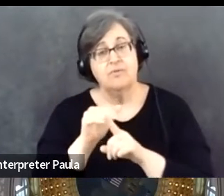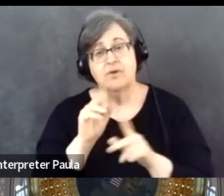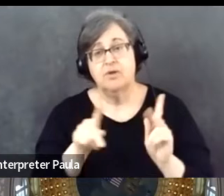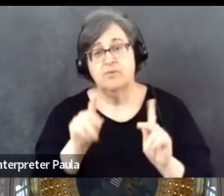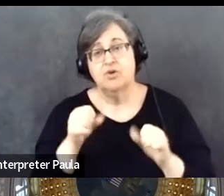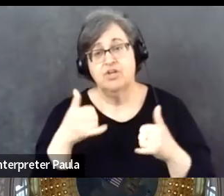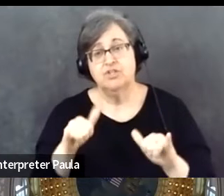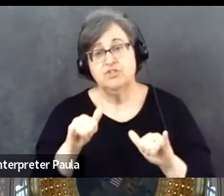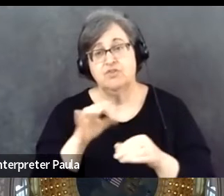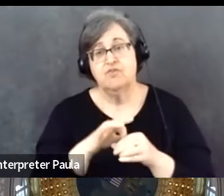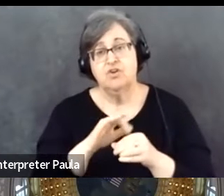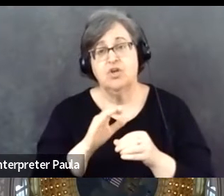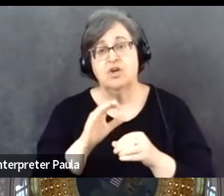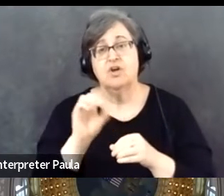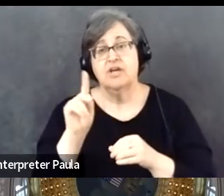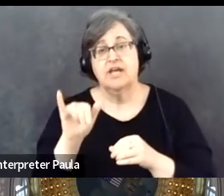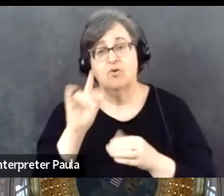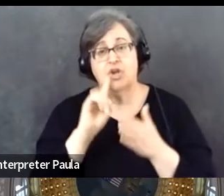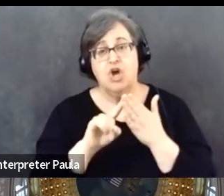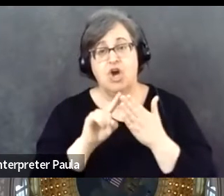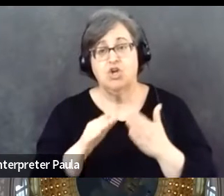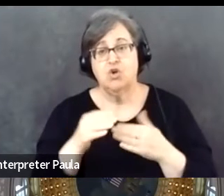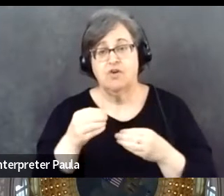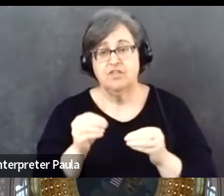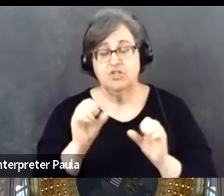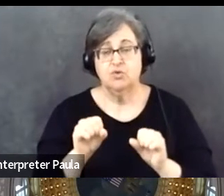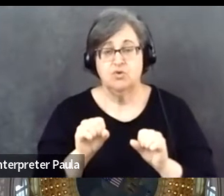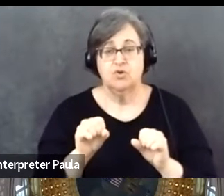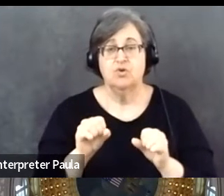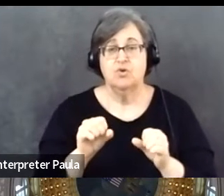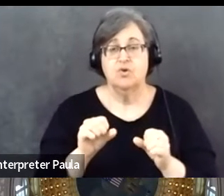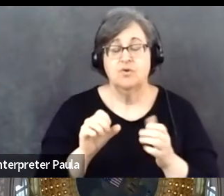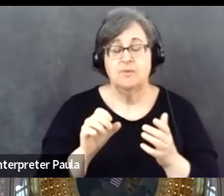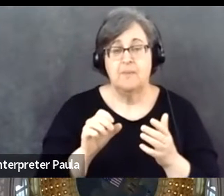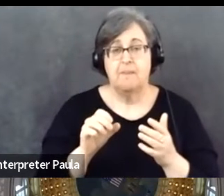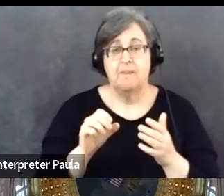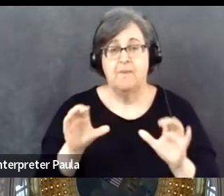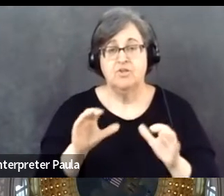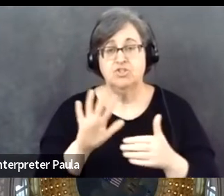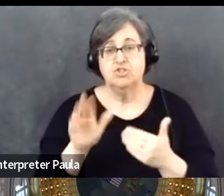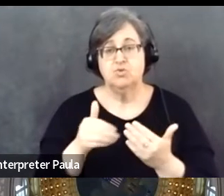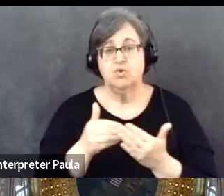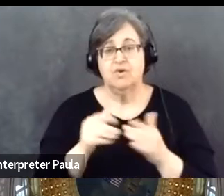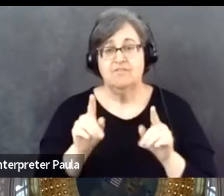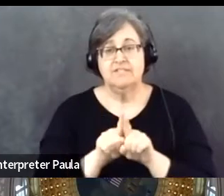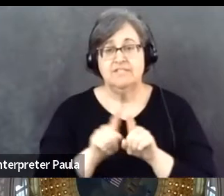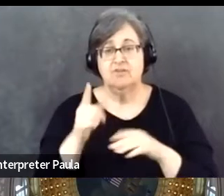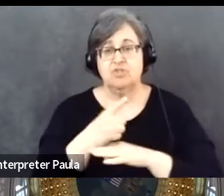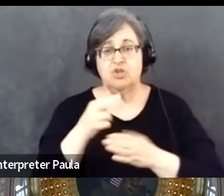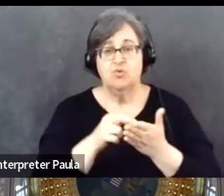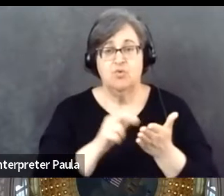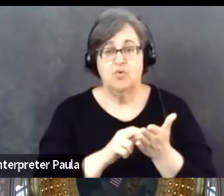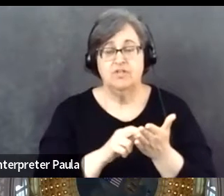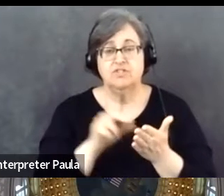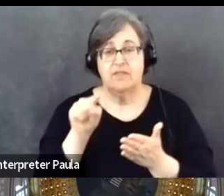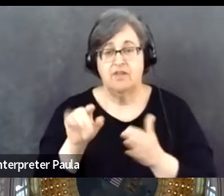can still vote at your county auditor's office, and you can do all the same day registration stuff